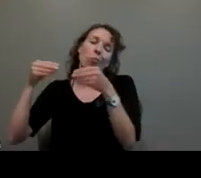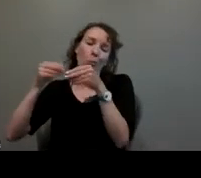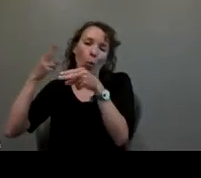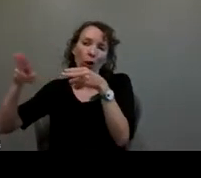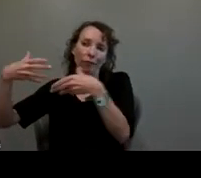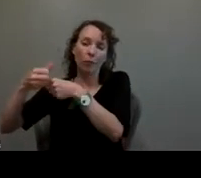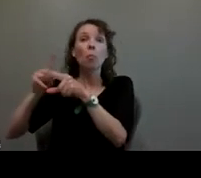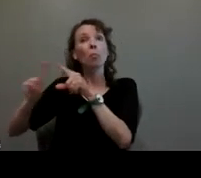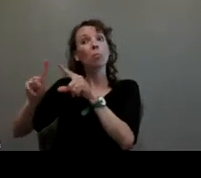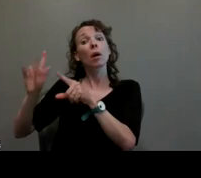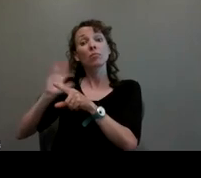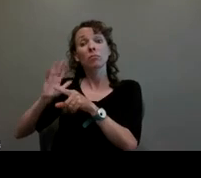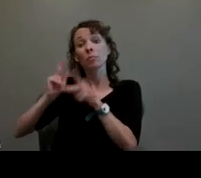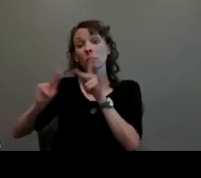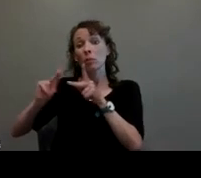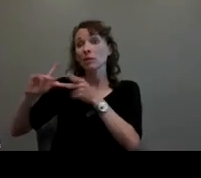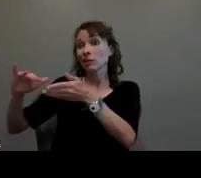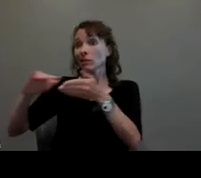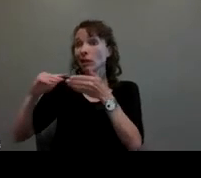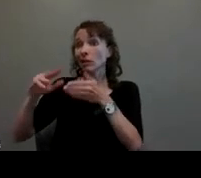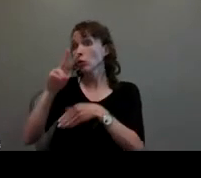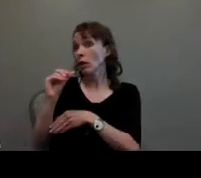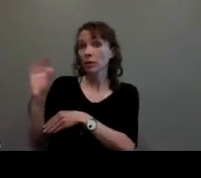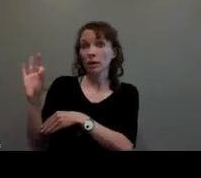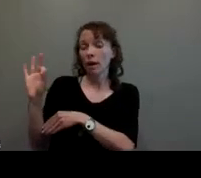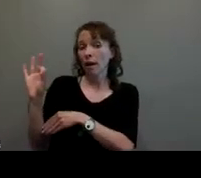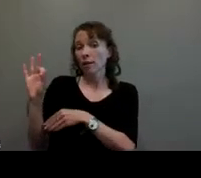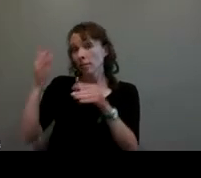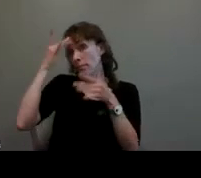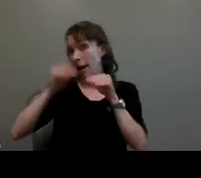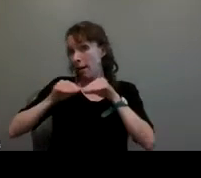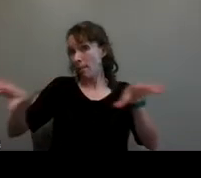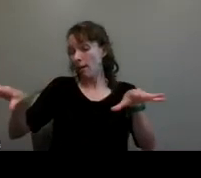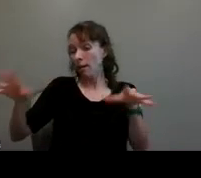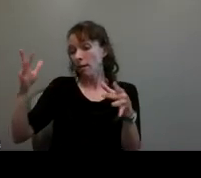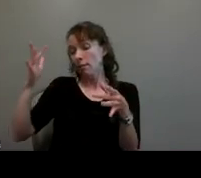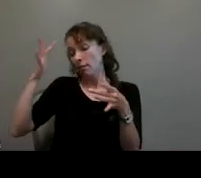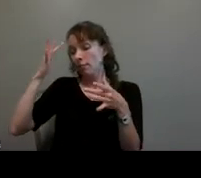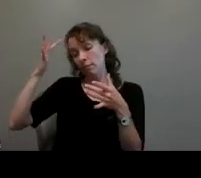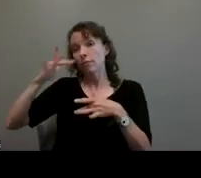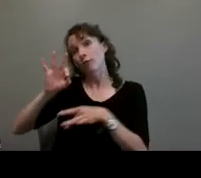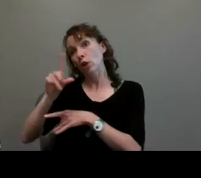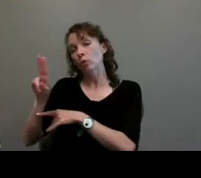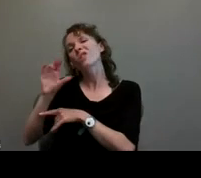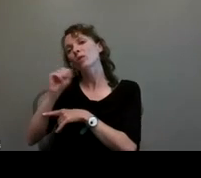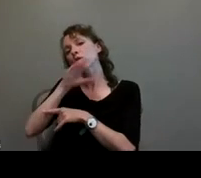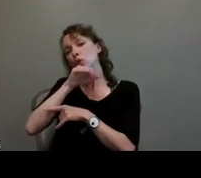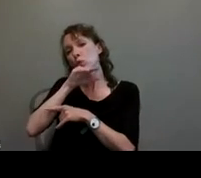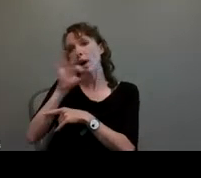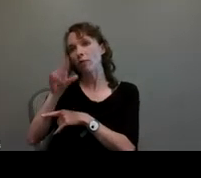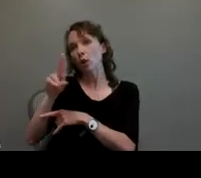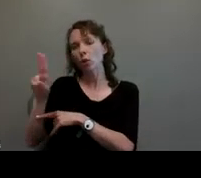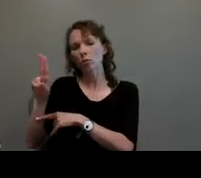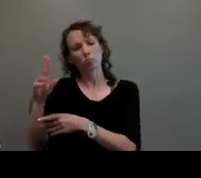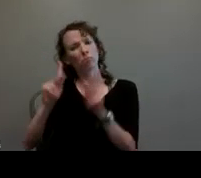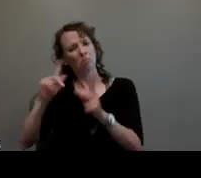when people were studying 2009 pandemic influenza, like the swine flu, they were noticing that this thing actually looks